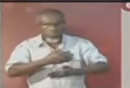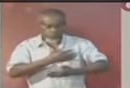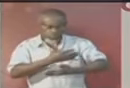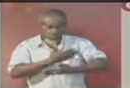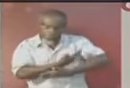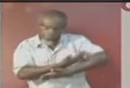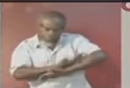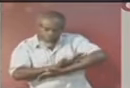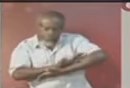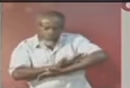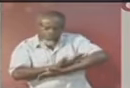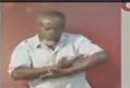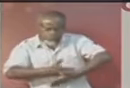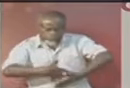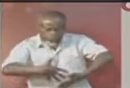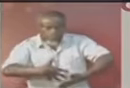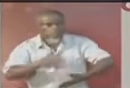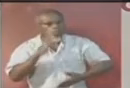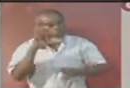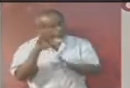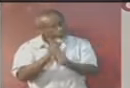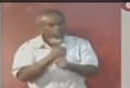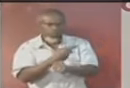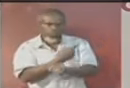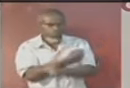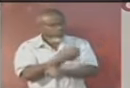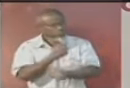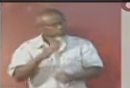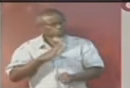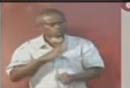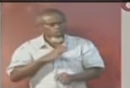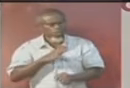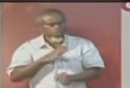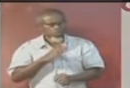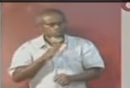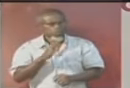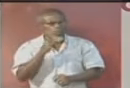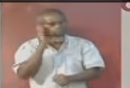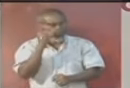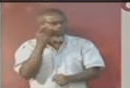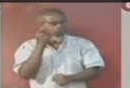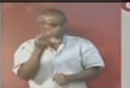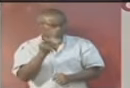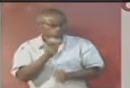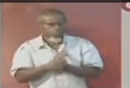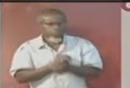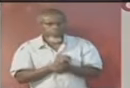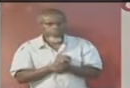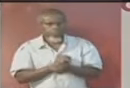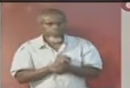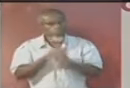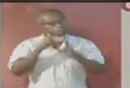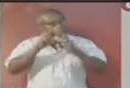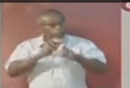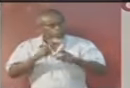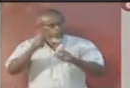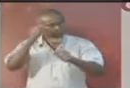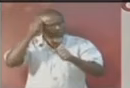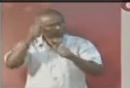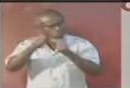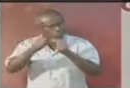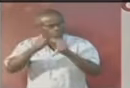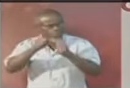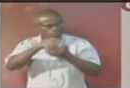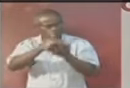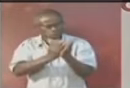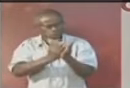is a matter of benefit versus risk, and again we have to consider the fact that some of these vaccines have not been used